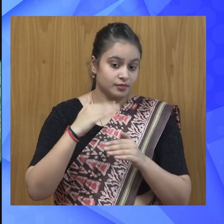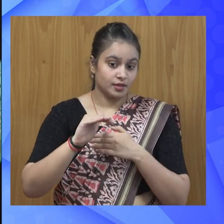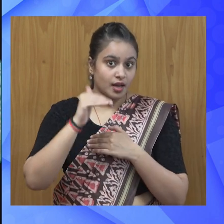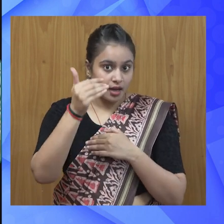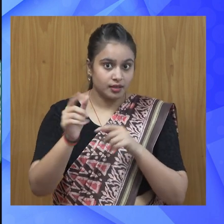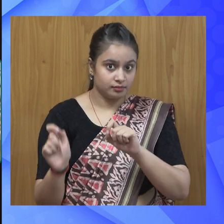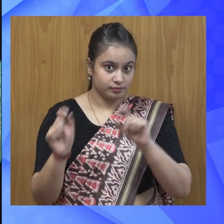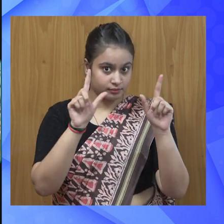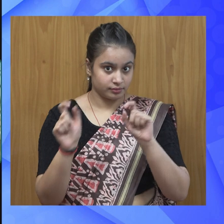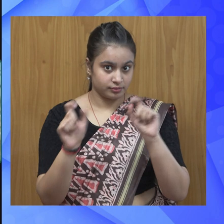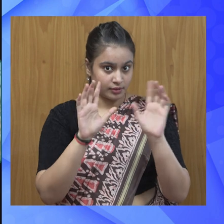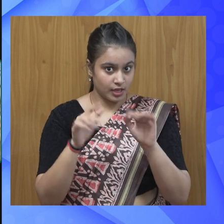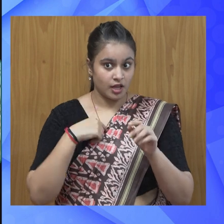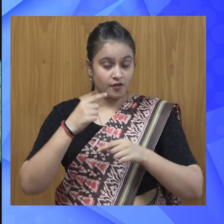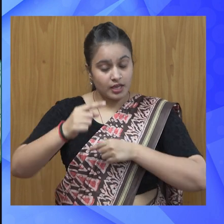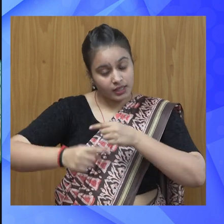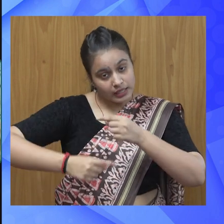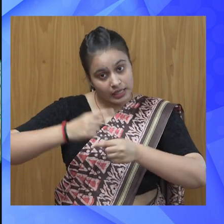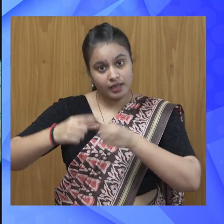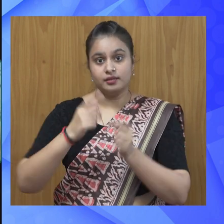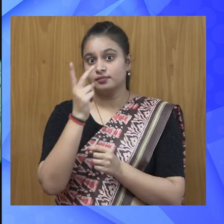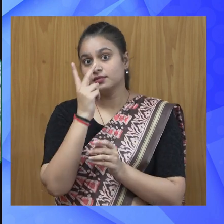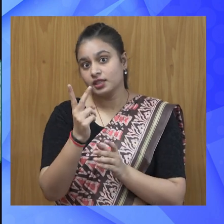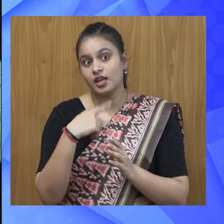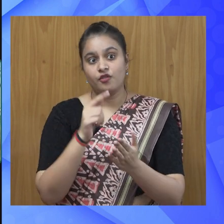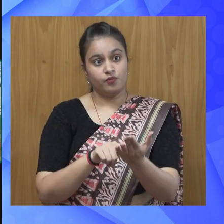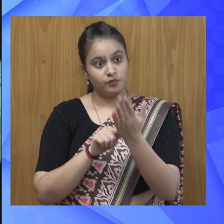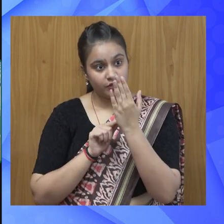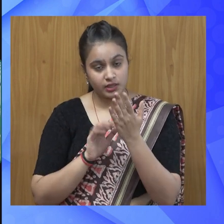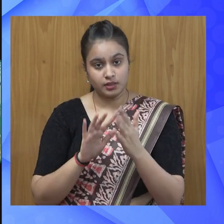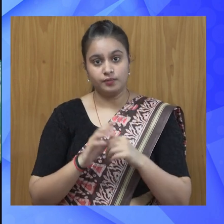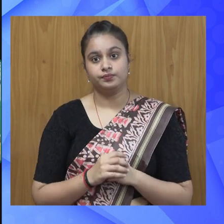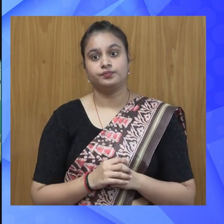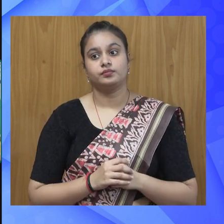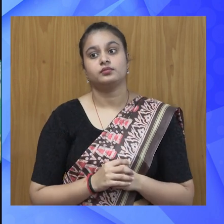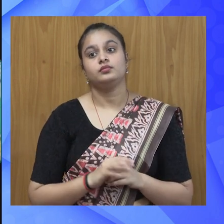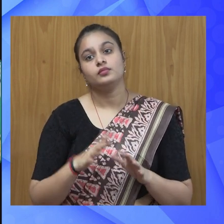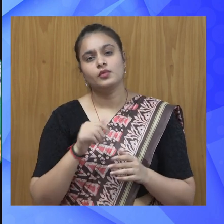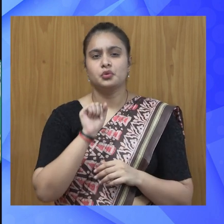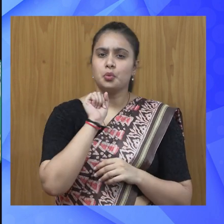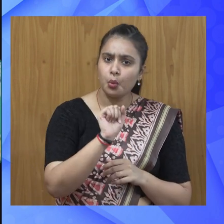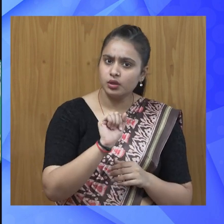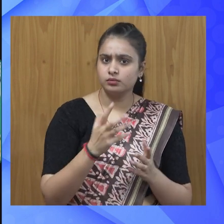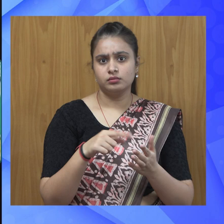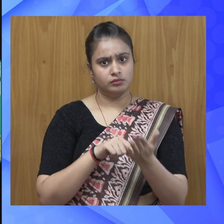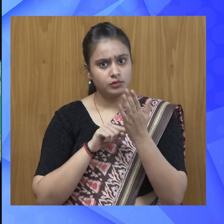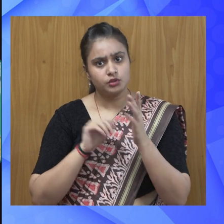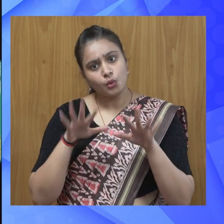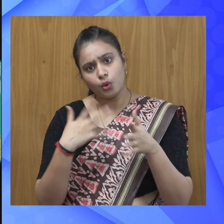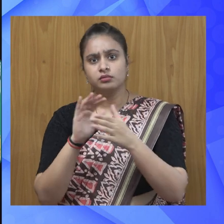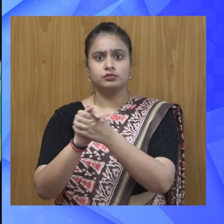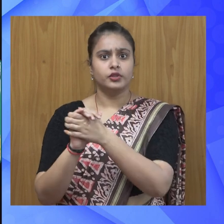hongi, wo sab aap daily dekhte hain, daily face kar rahe honge, aur ya aap kar rahe honge, ya aapke friends face kar rahe